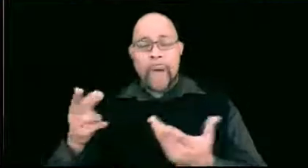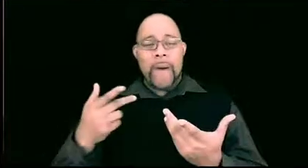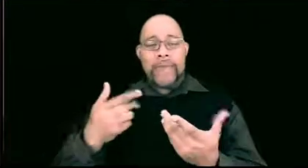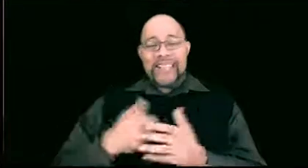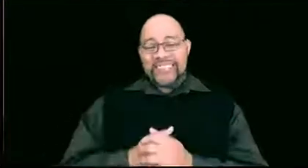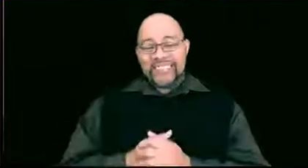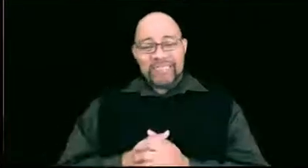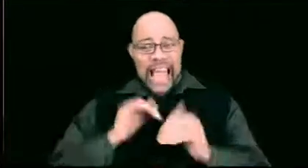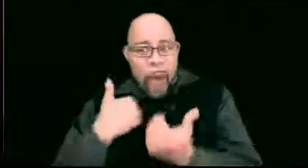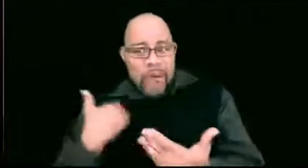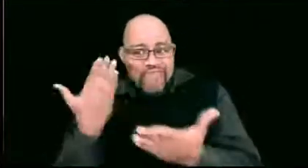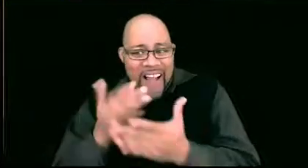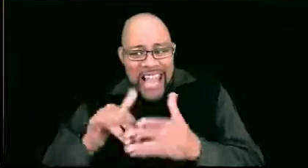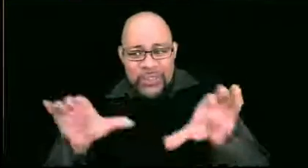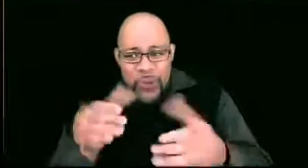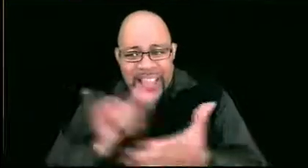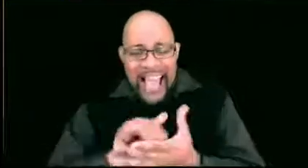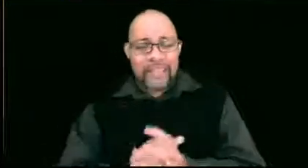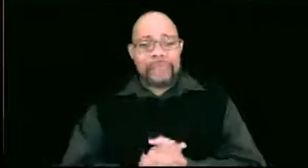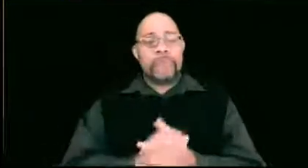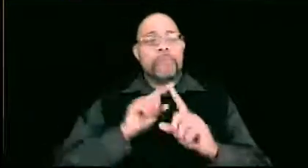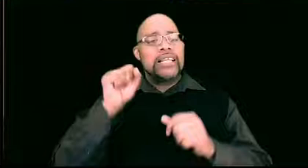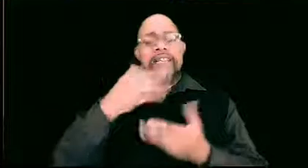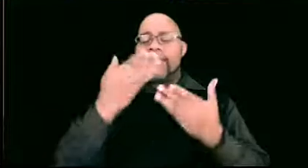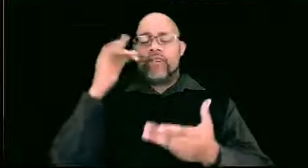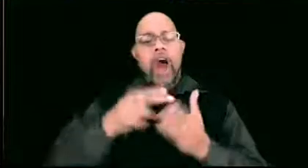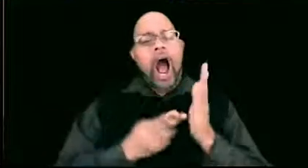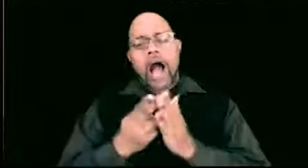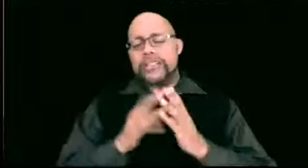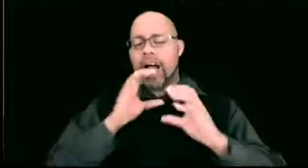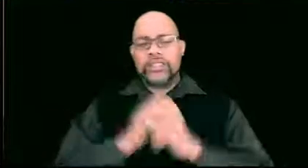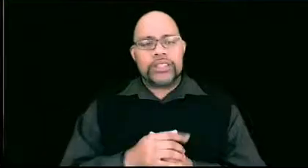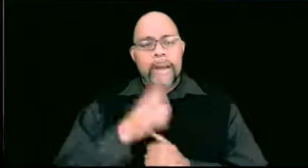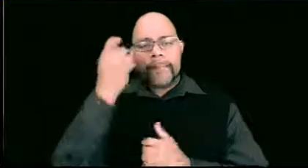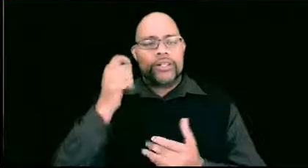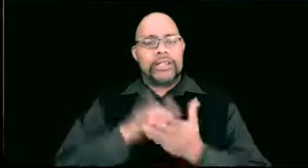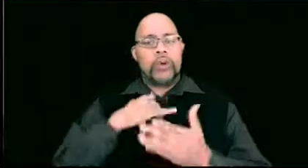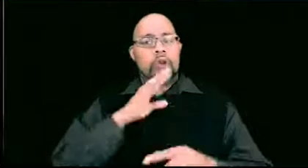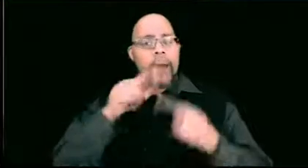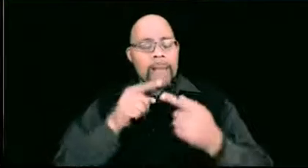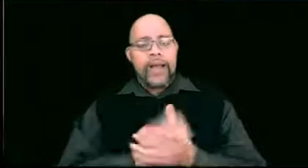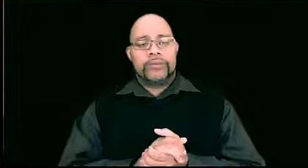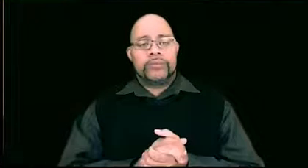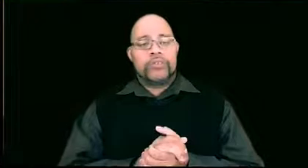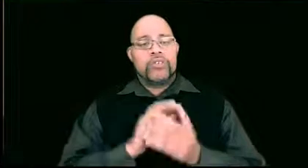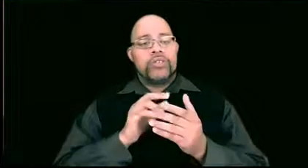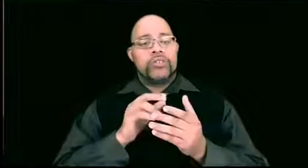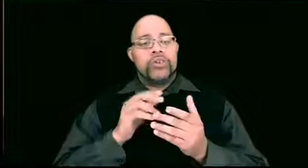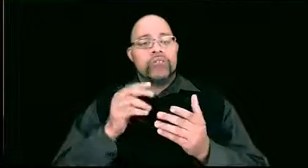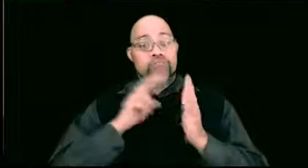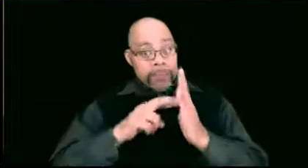like sign me up. How do we get that going on? But just thank you for your honest conversation, because as we're talking